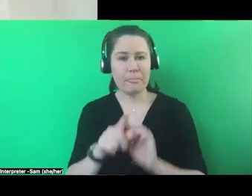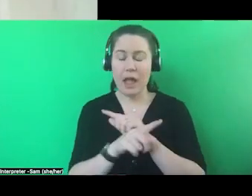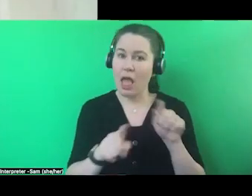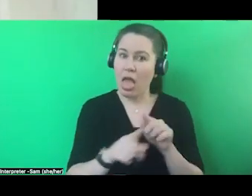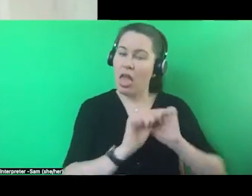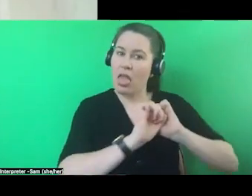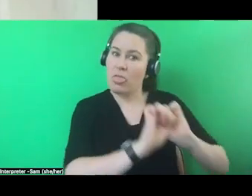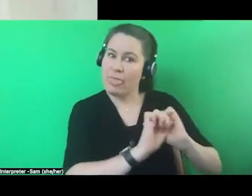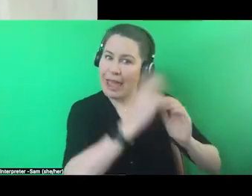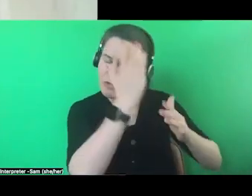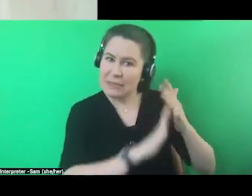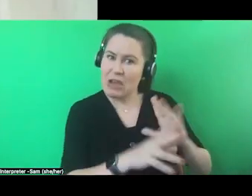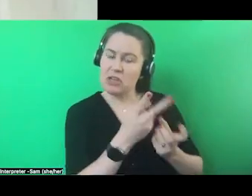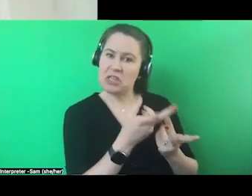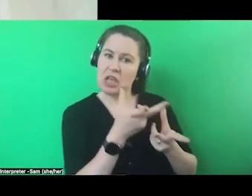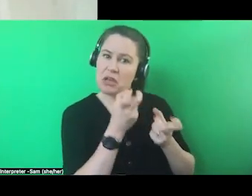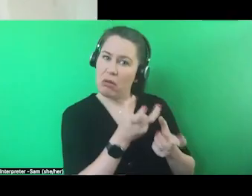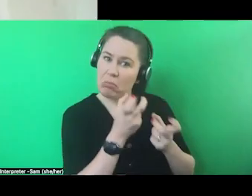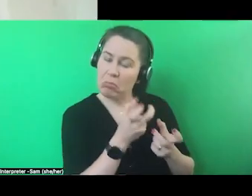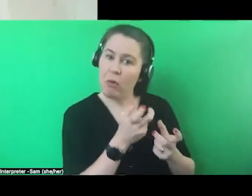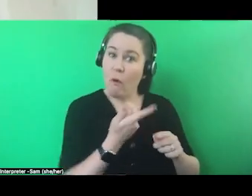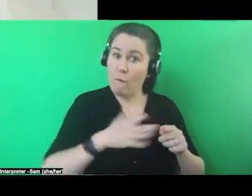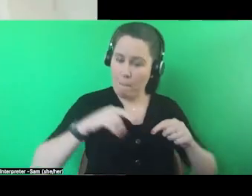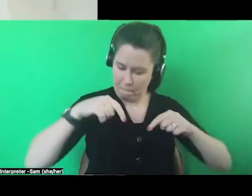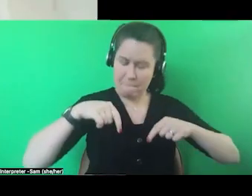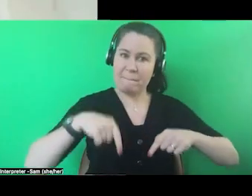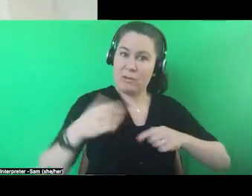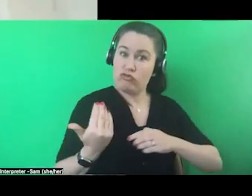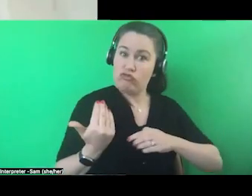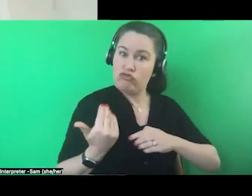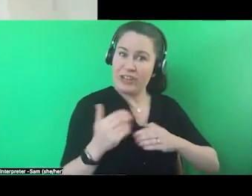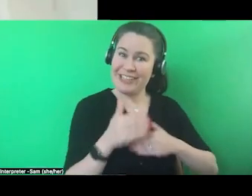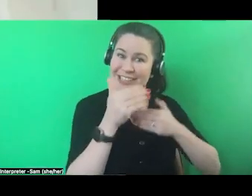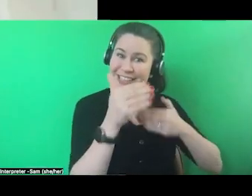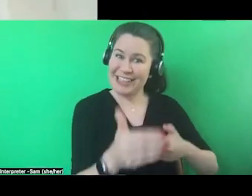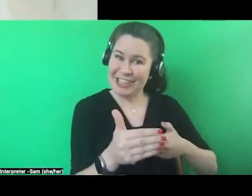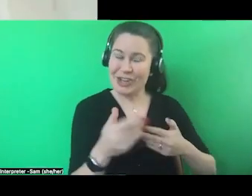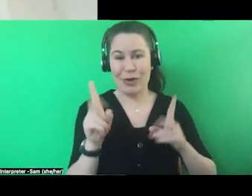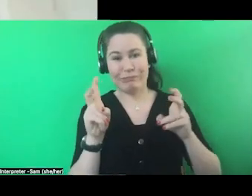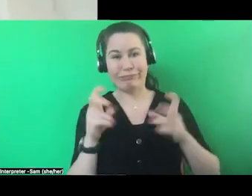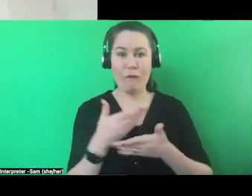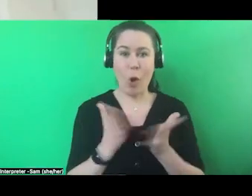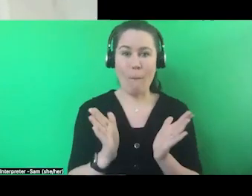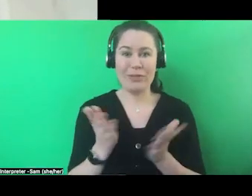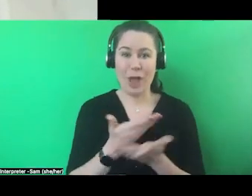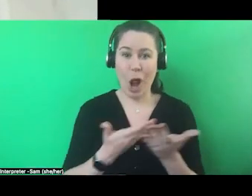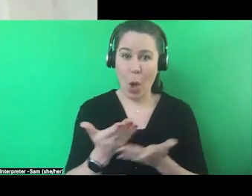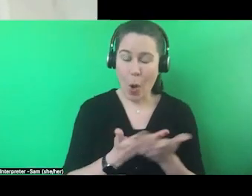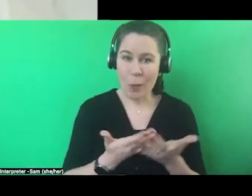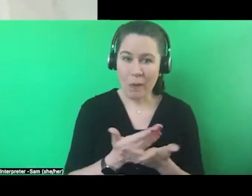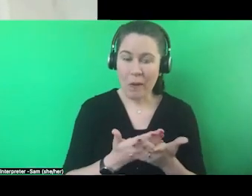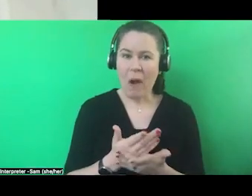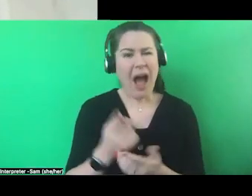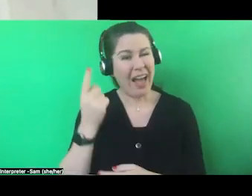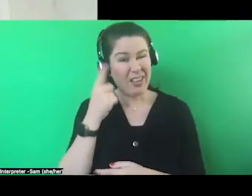from some of those involved in this most recent version of Open Dialogo, I'm sure that you will